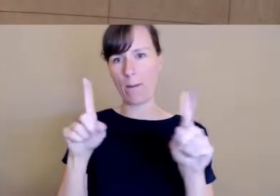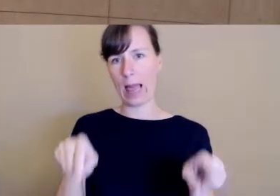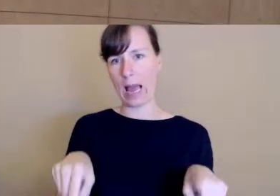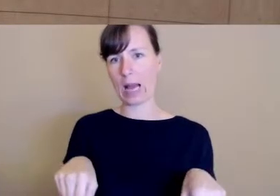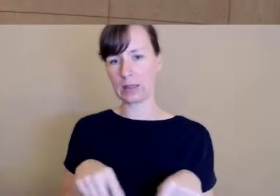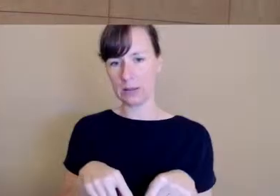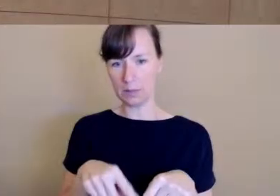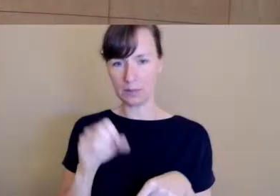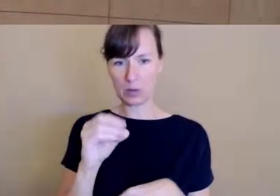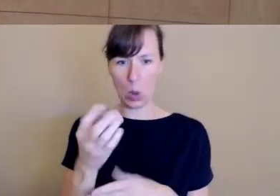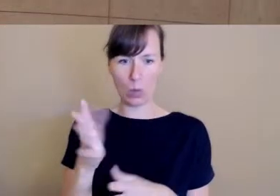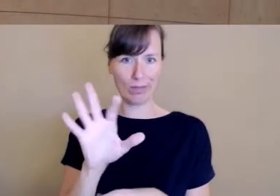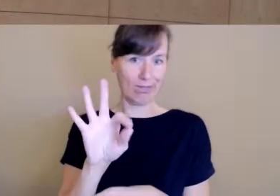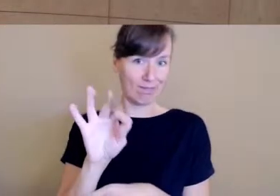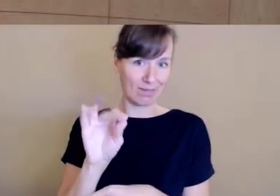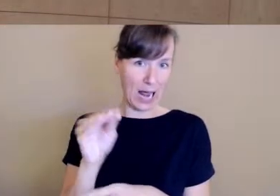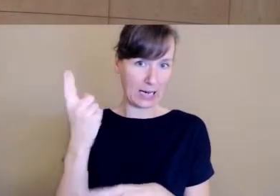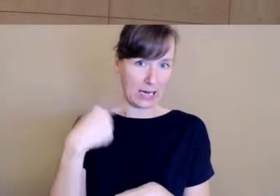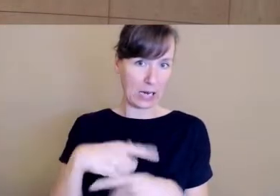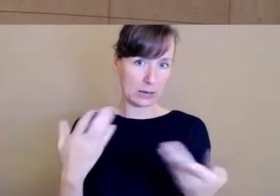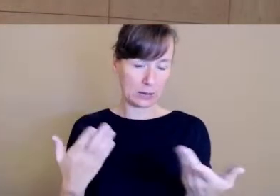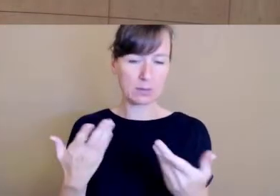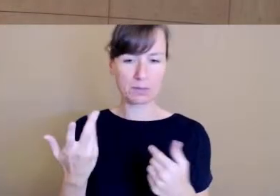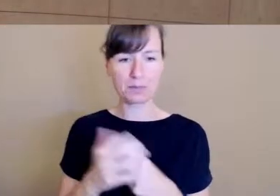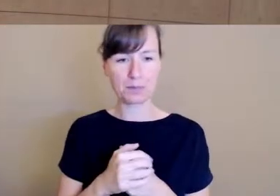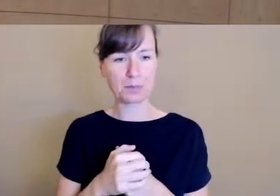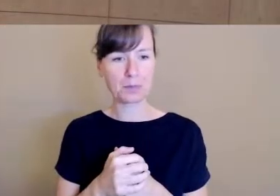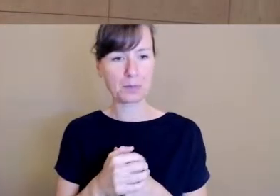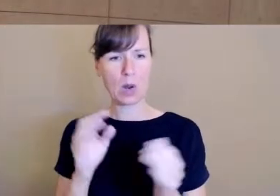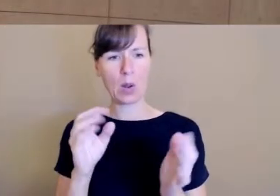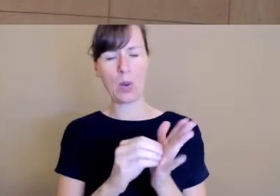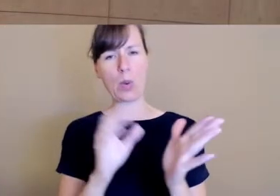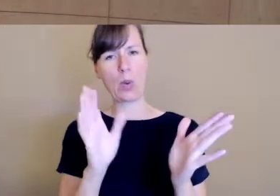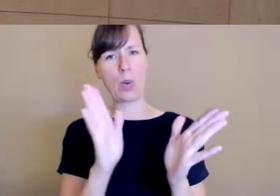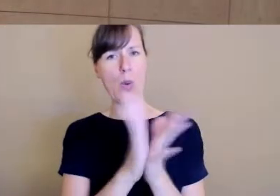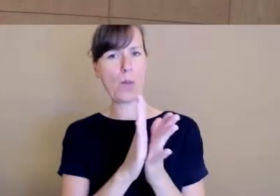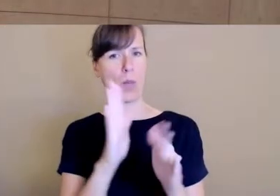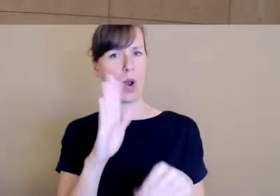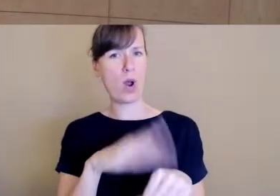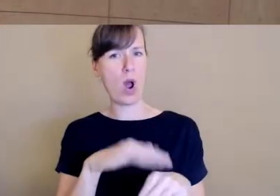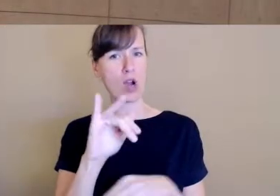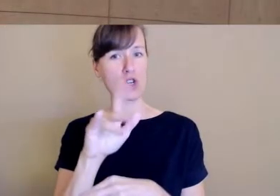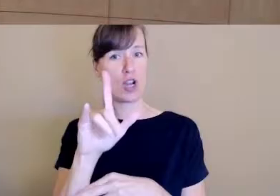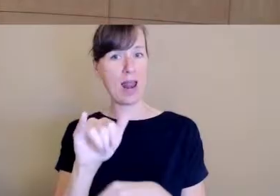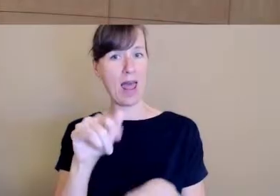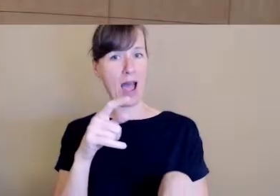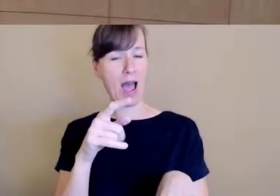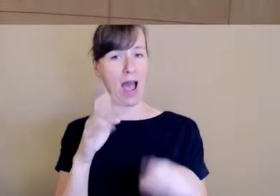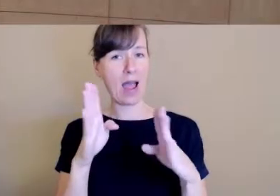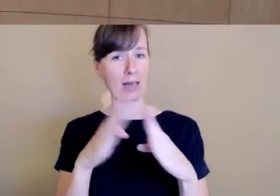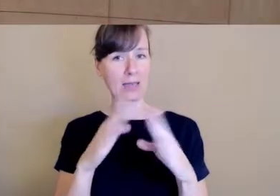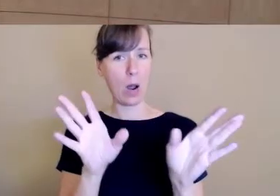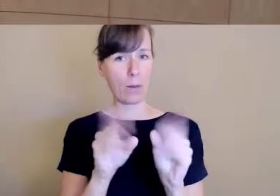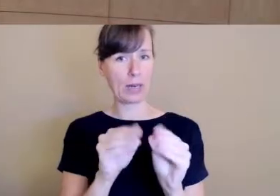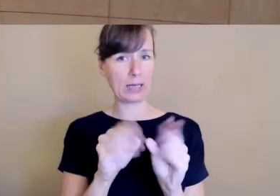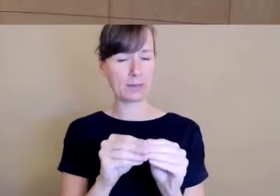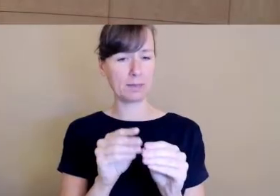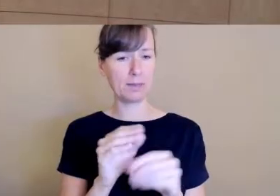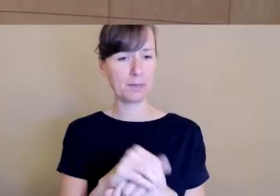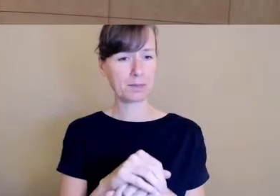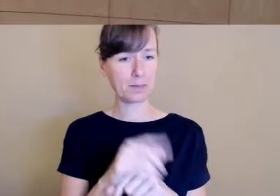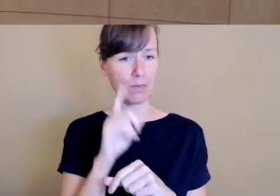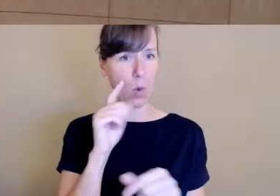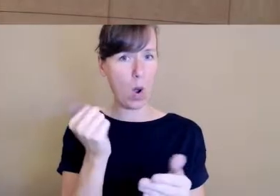us tentatively put this on the July town meeting. How about that? For